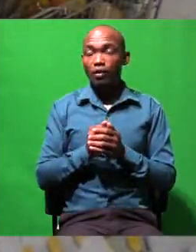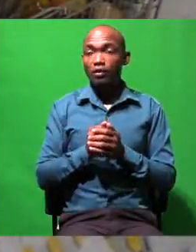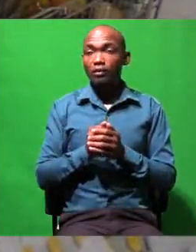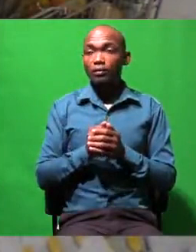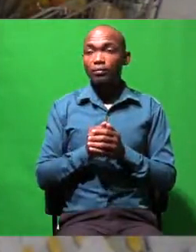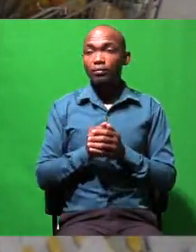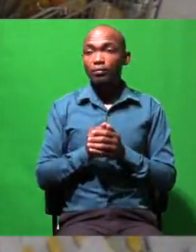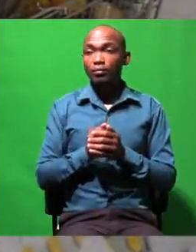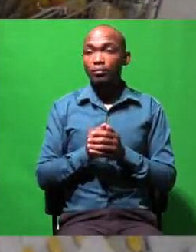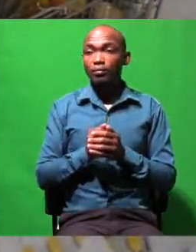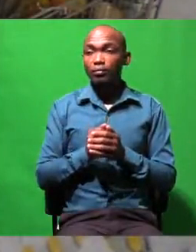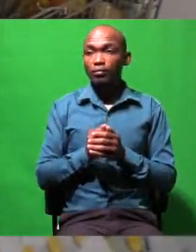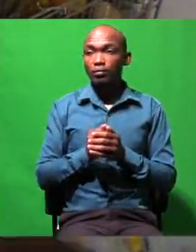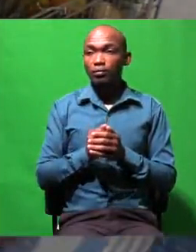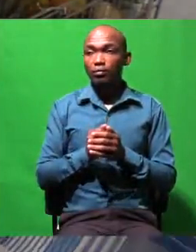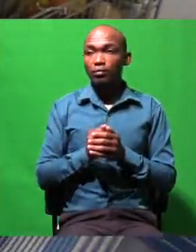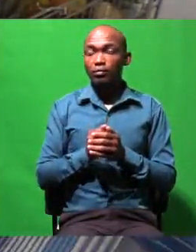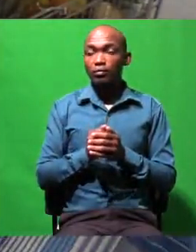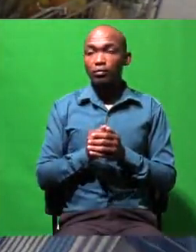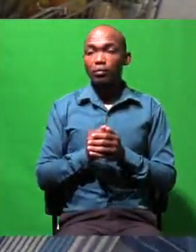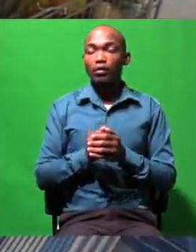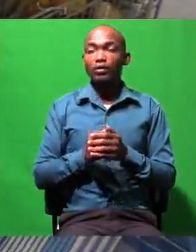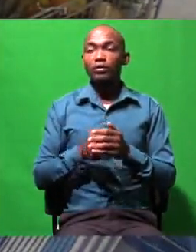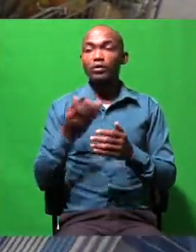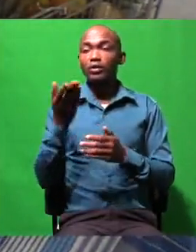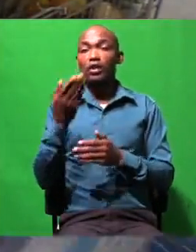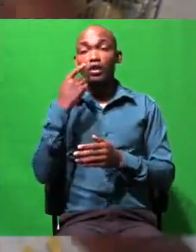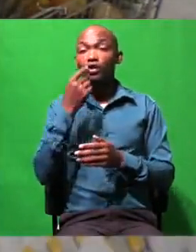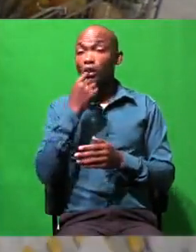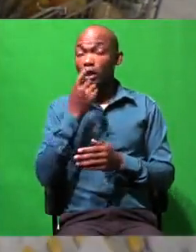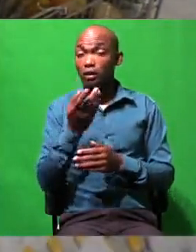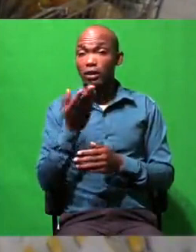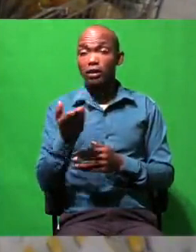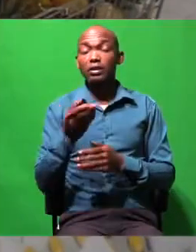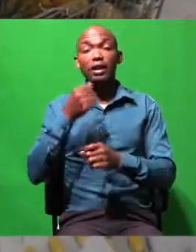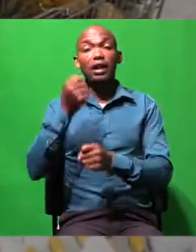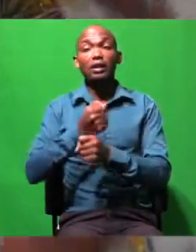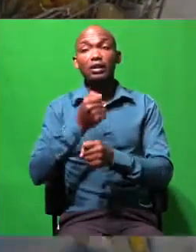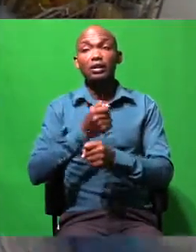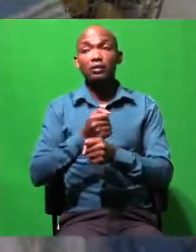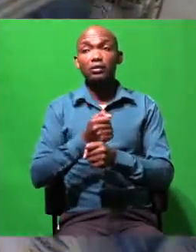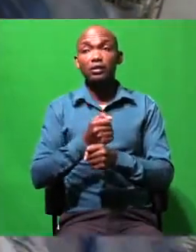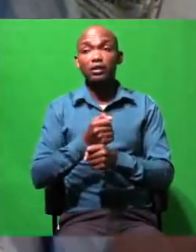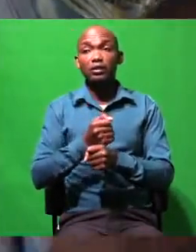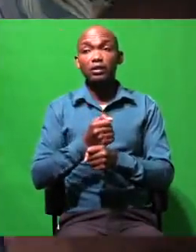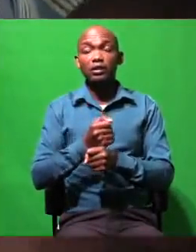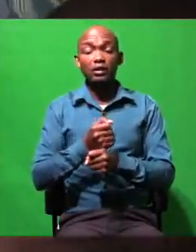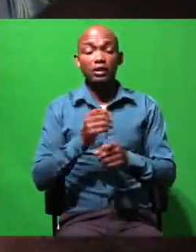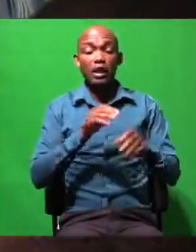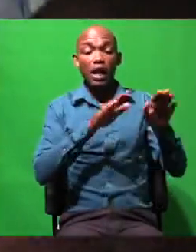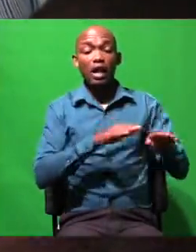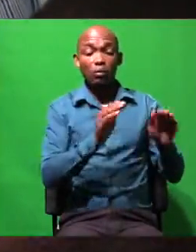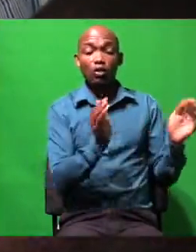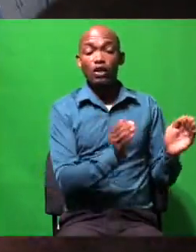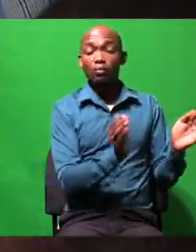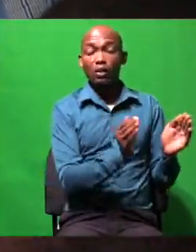of activity, what is the name of activity, is carried out it. We can say that the activity is animal keeping.